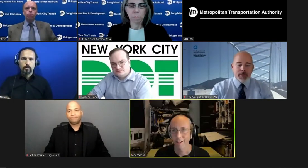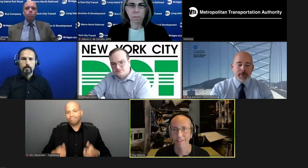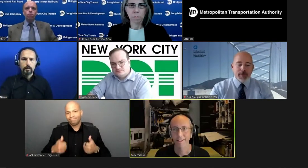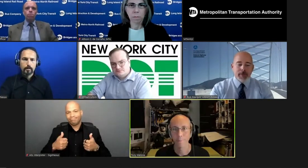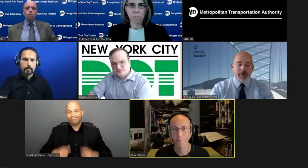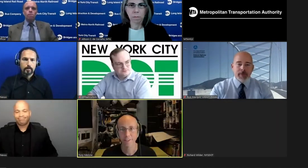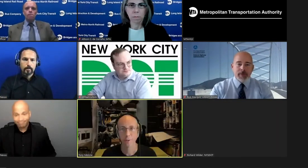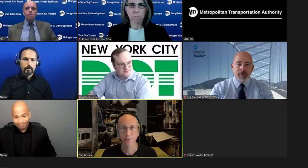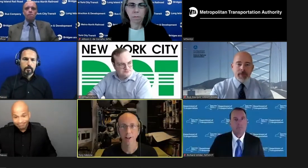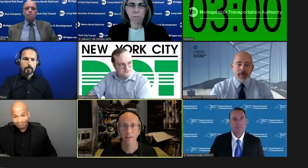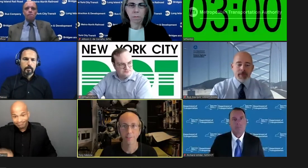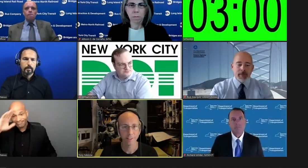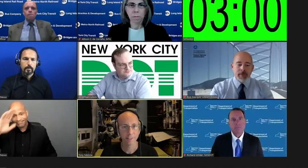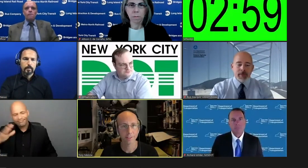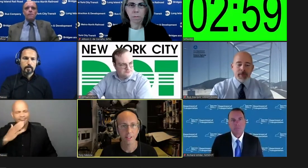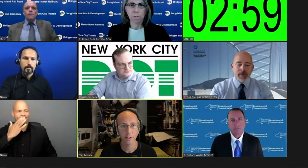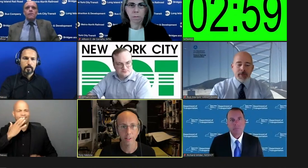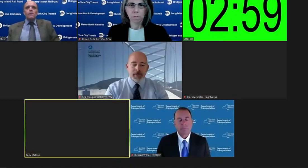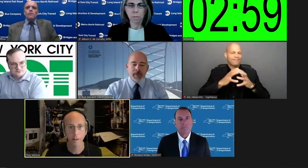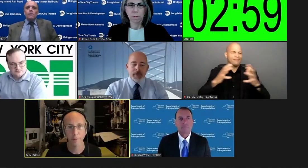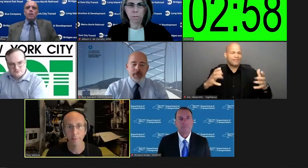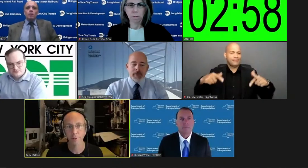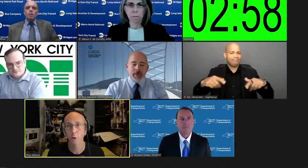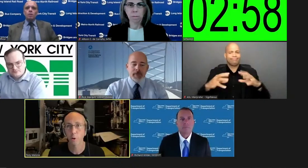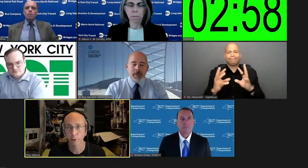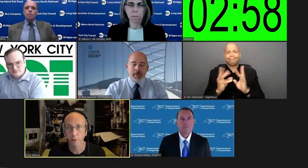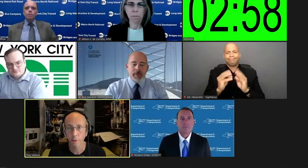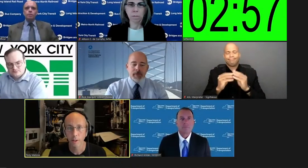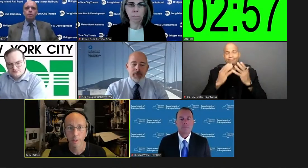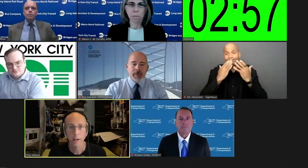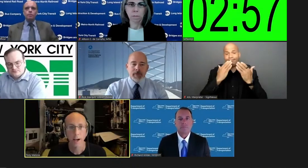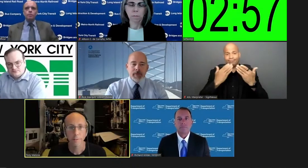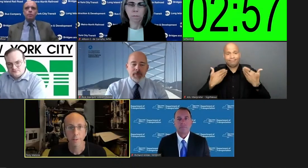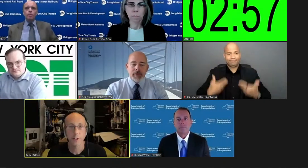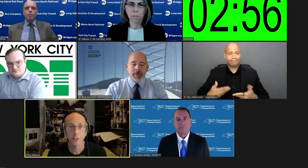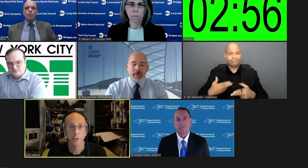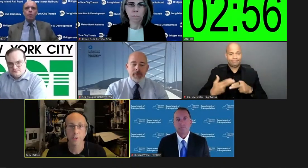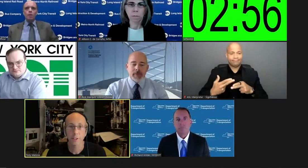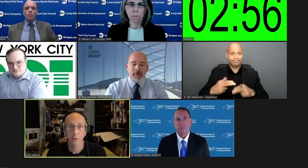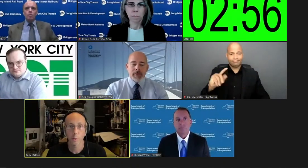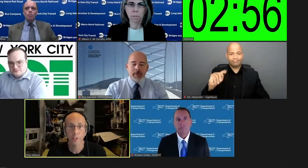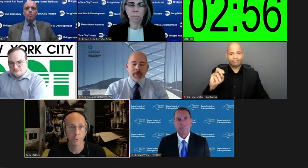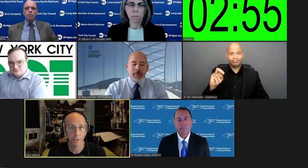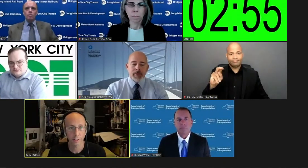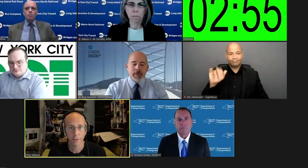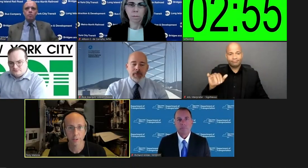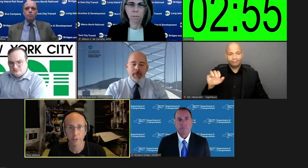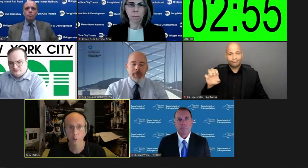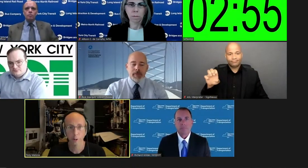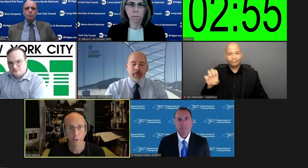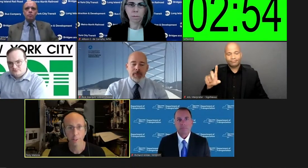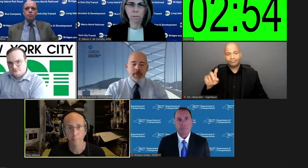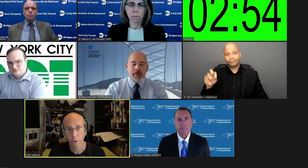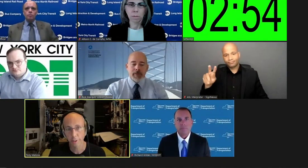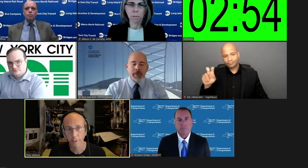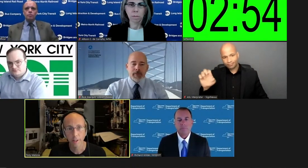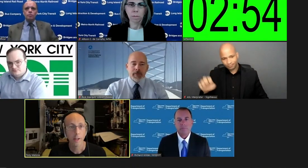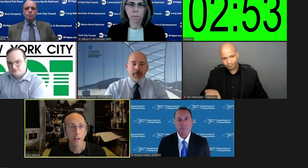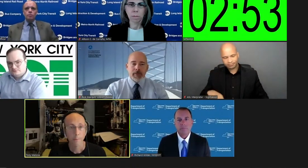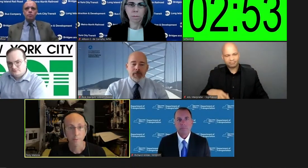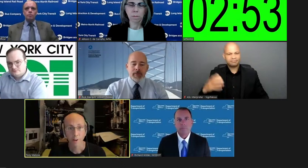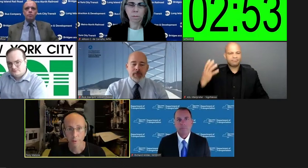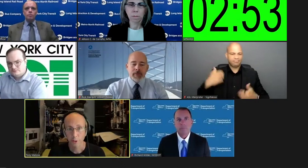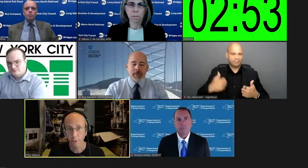hi thanks so much for having this hearing my name is Tony Malone I've lived in New York City for 22 years currently reside in Brooklyn